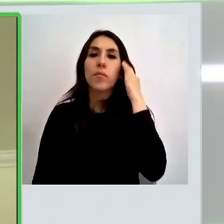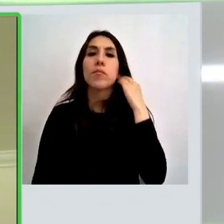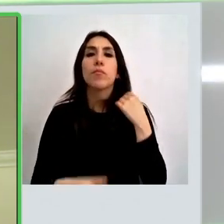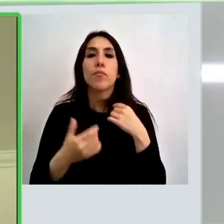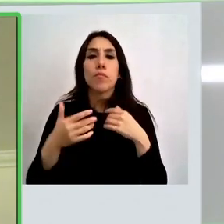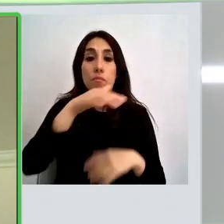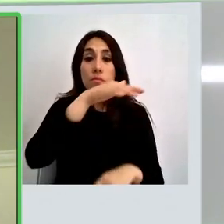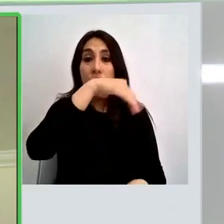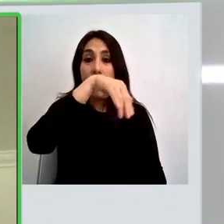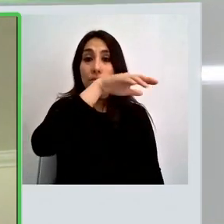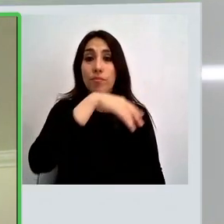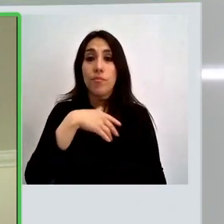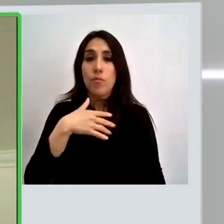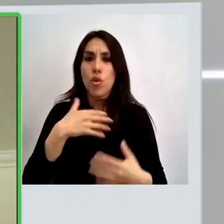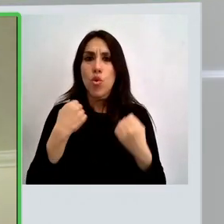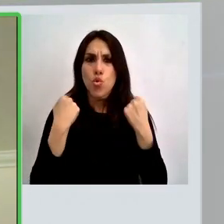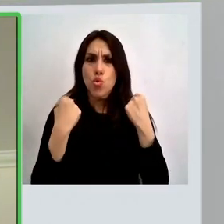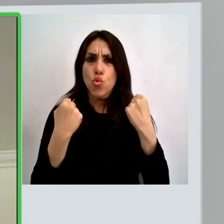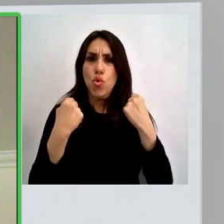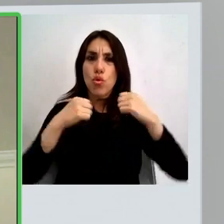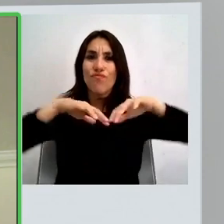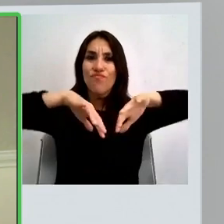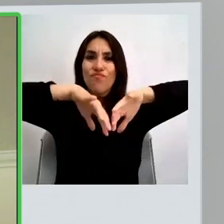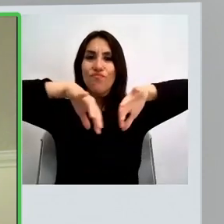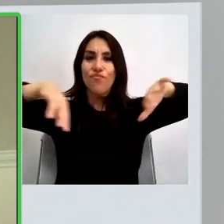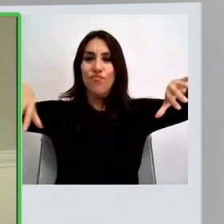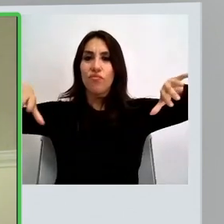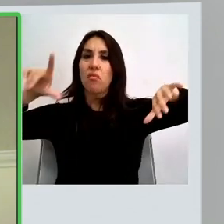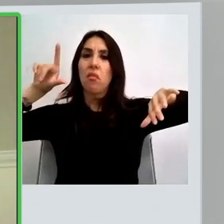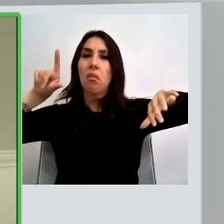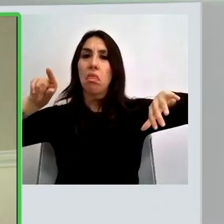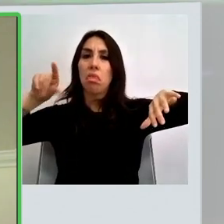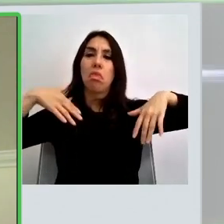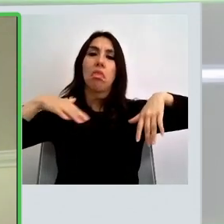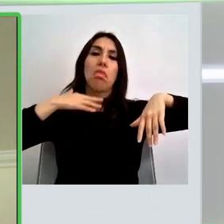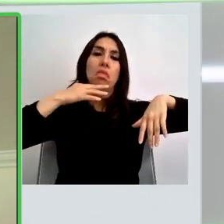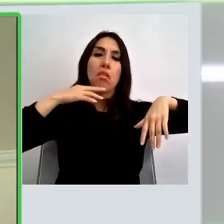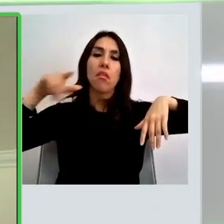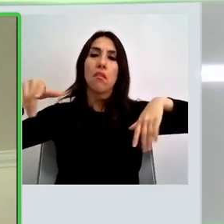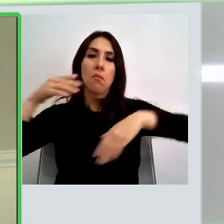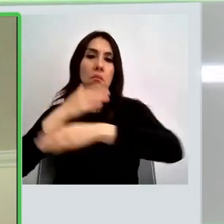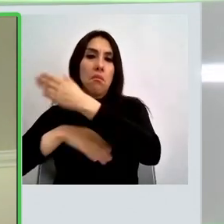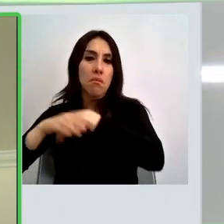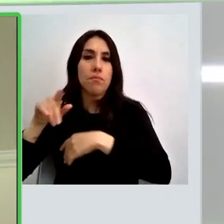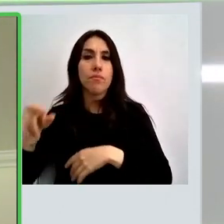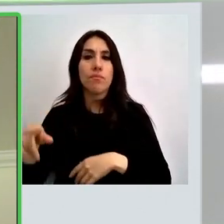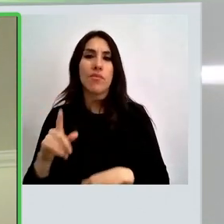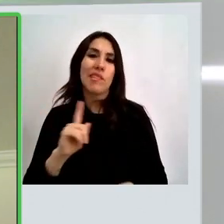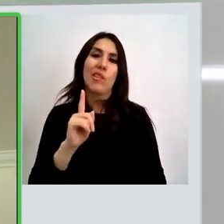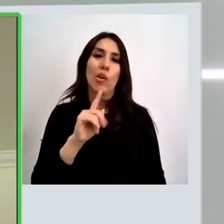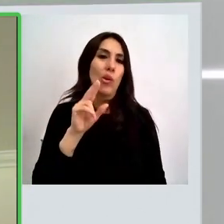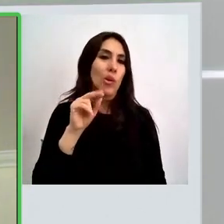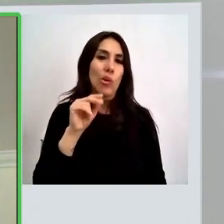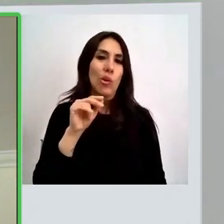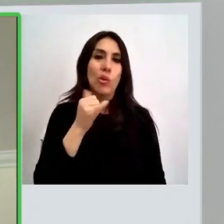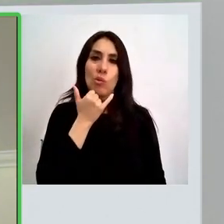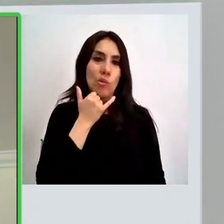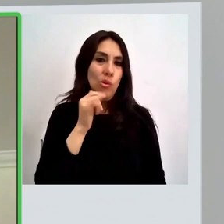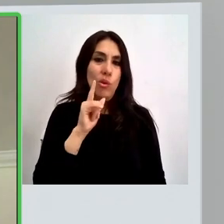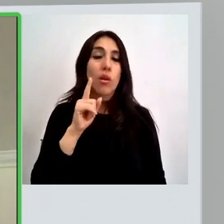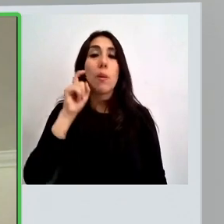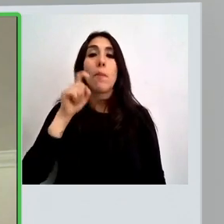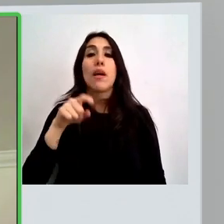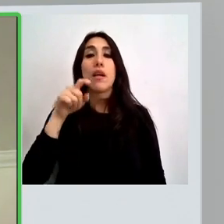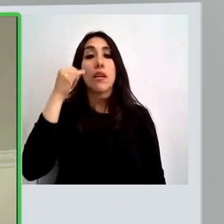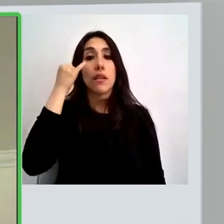in the past. So the idea was to break down the barriers and include persons with disabilities right alongside